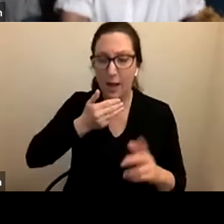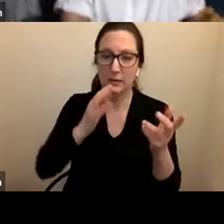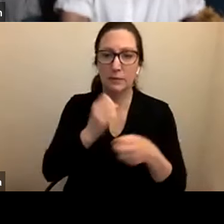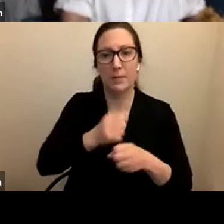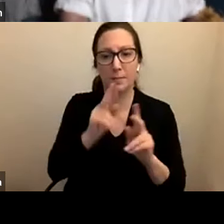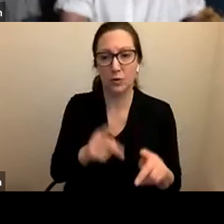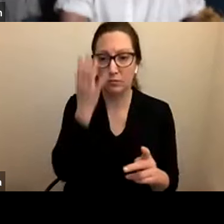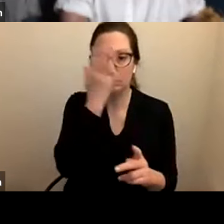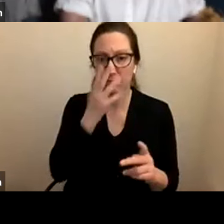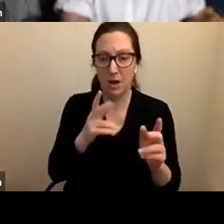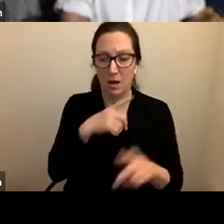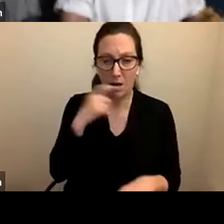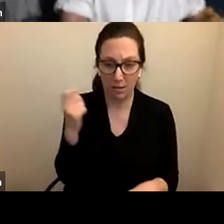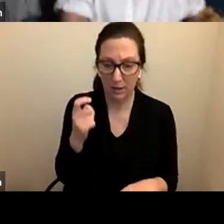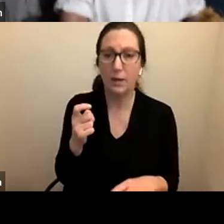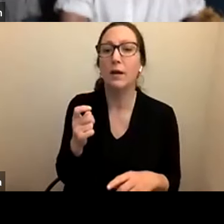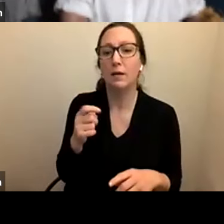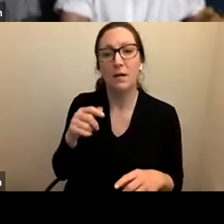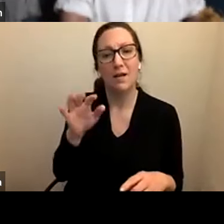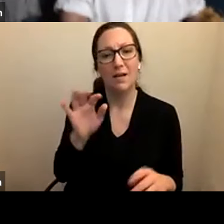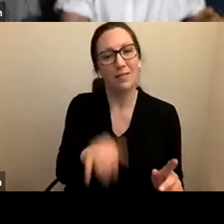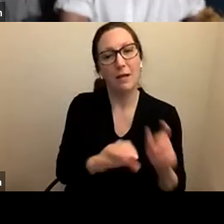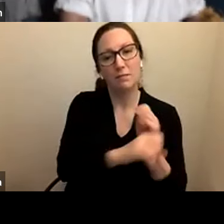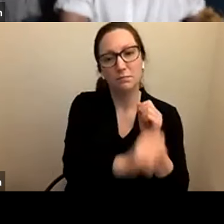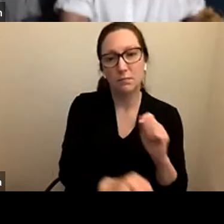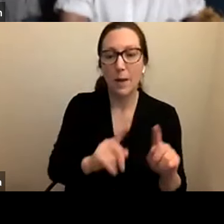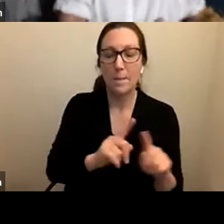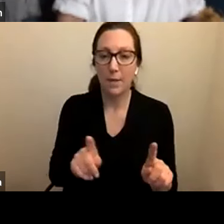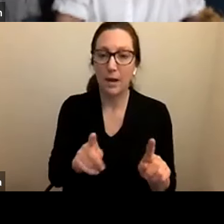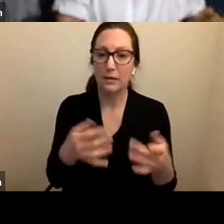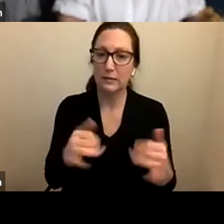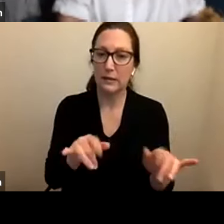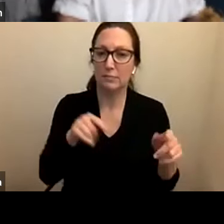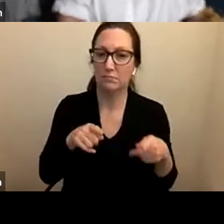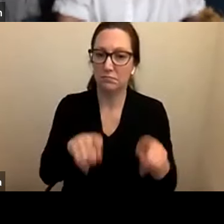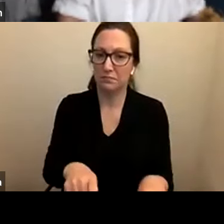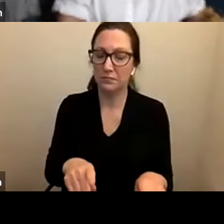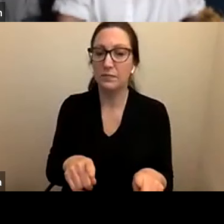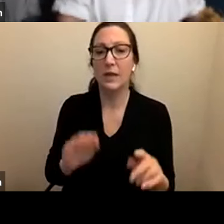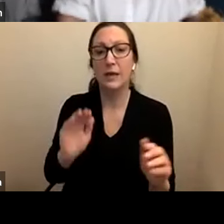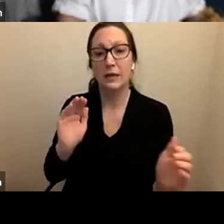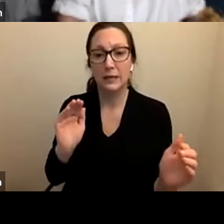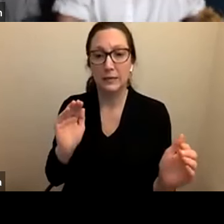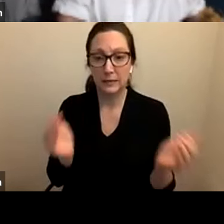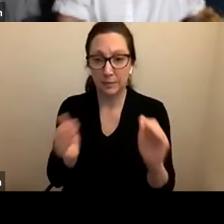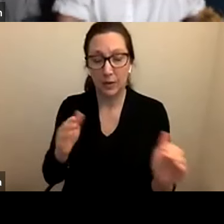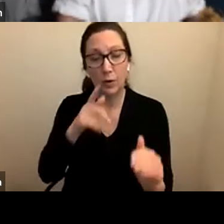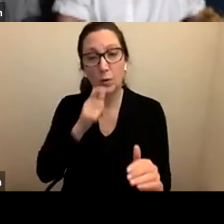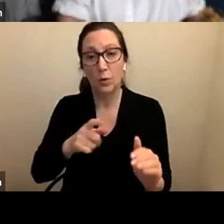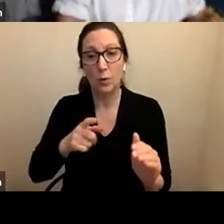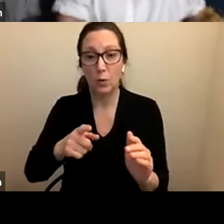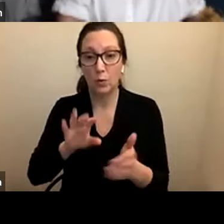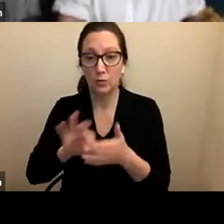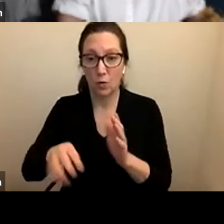in the short story is more exaggerated than the current situation, they are still of the same essence. Similar to the handicaps, those who score higher